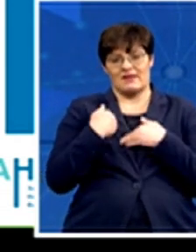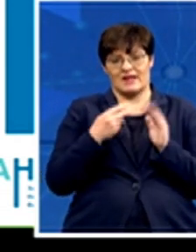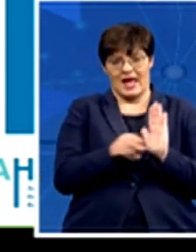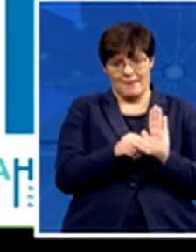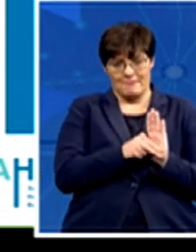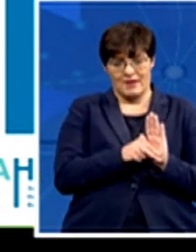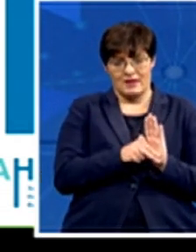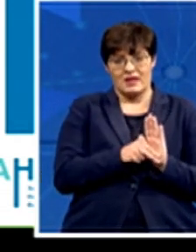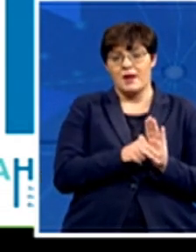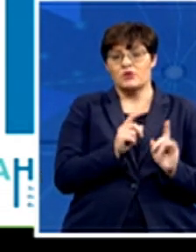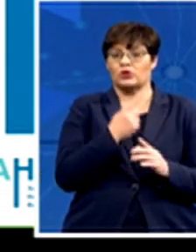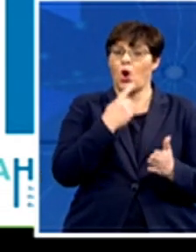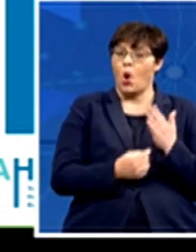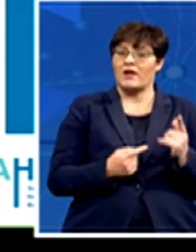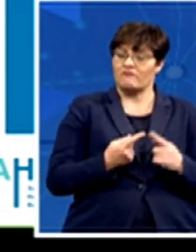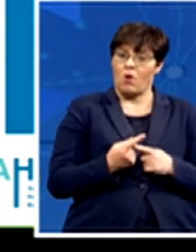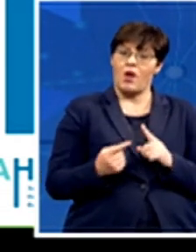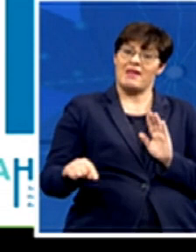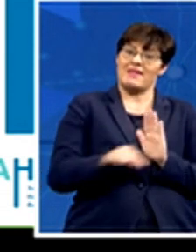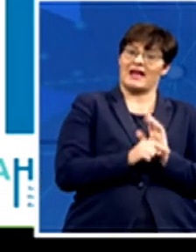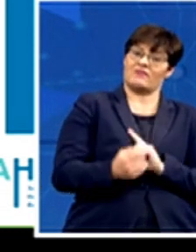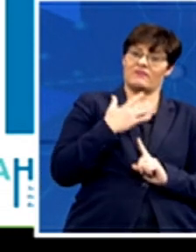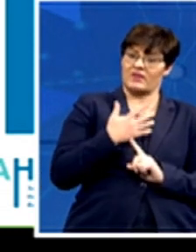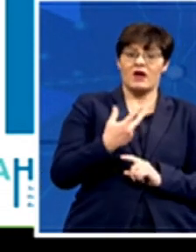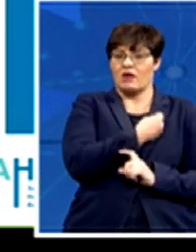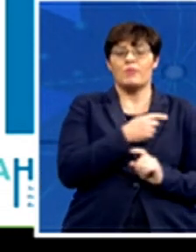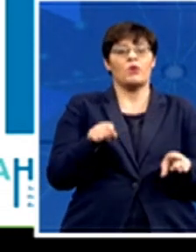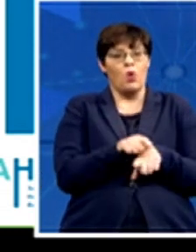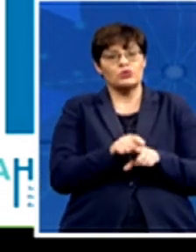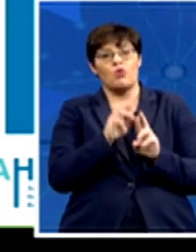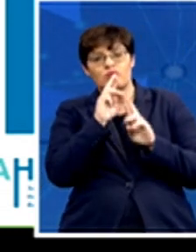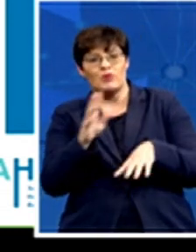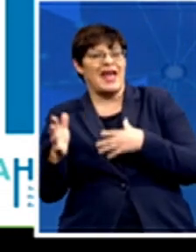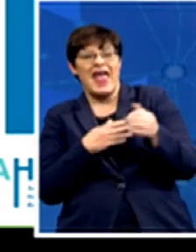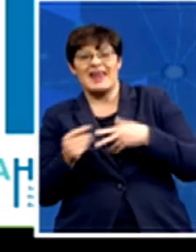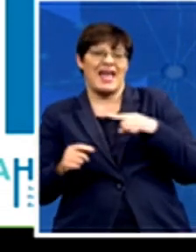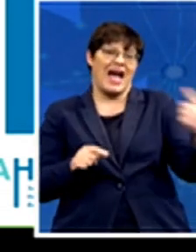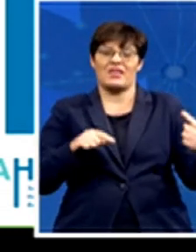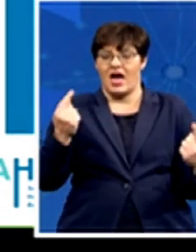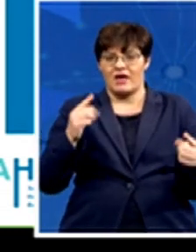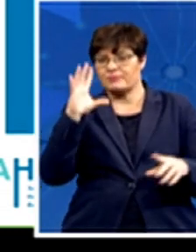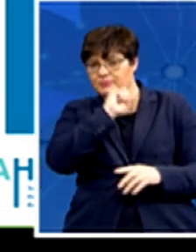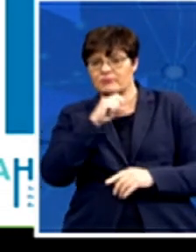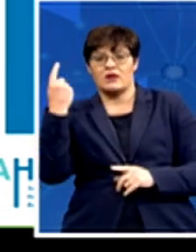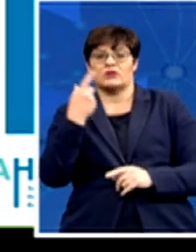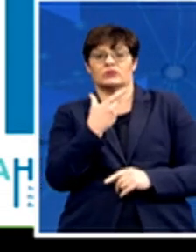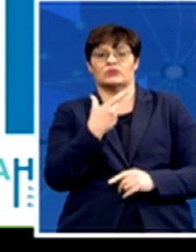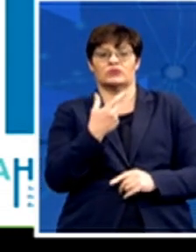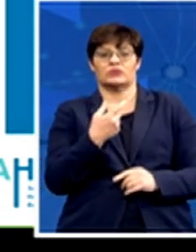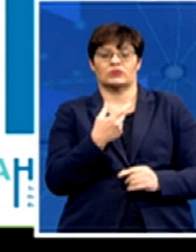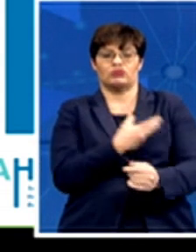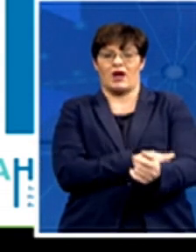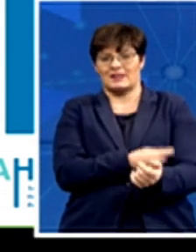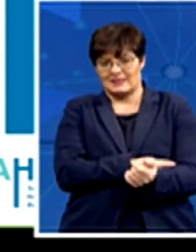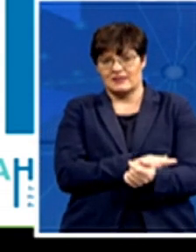following immunization, but also for reporting of any adverse drug, suspected adverse drug that one may have experienced after